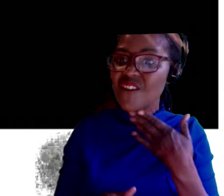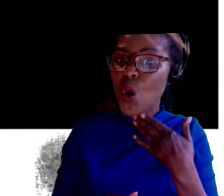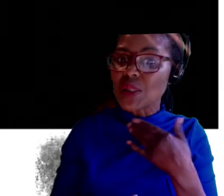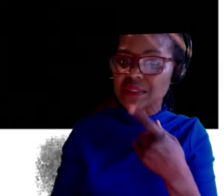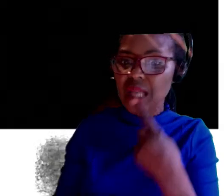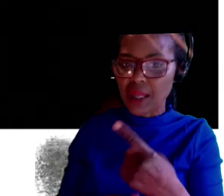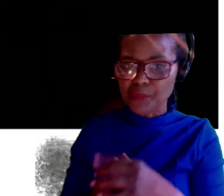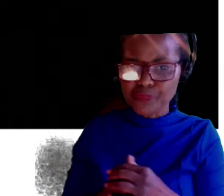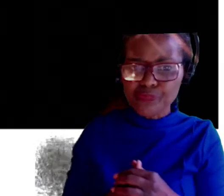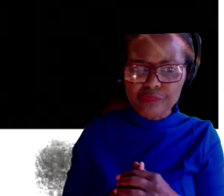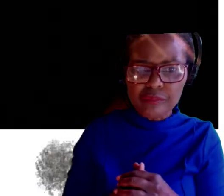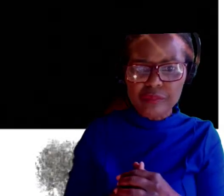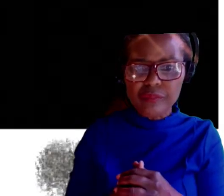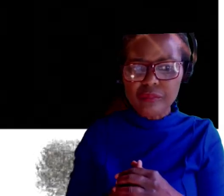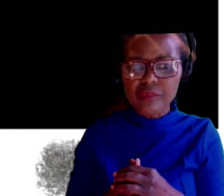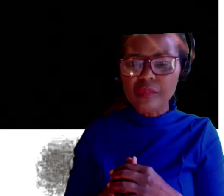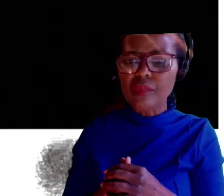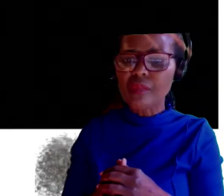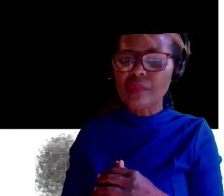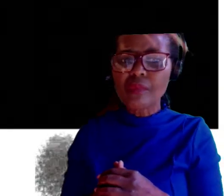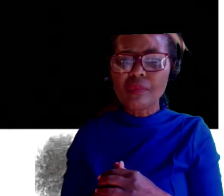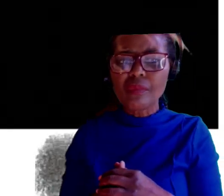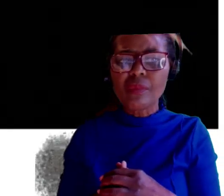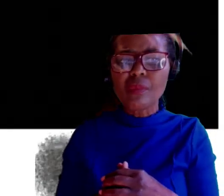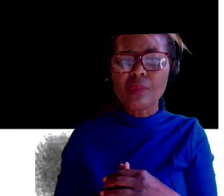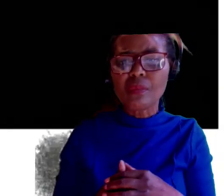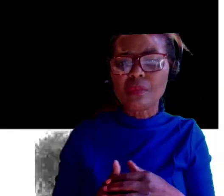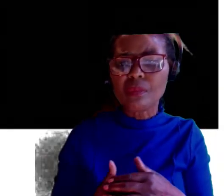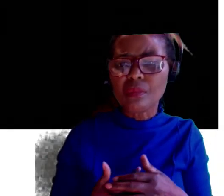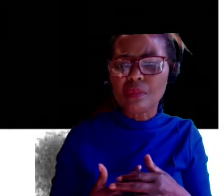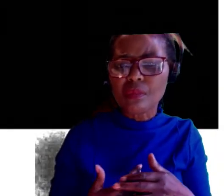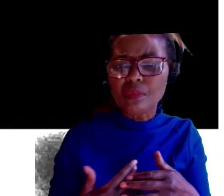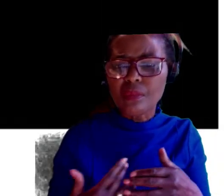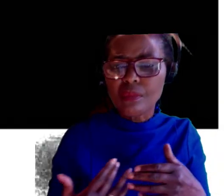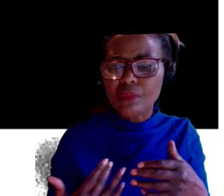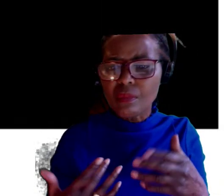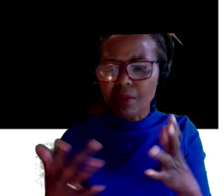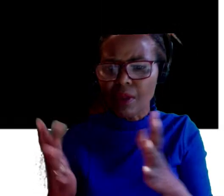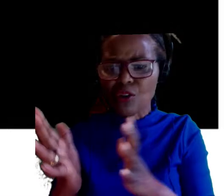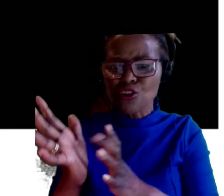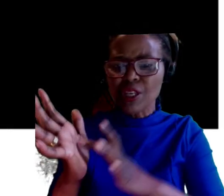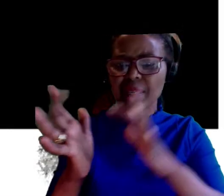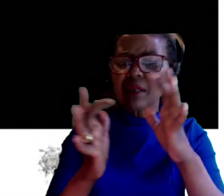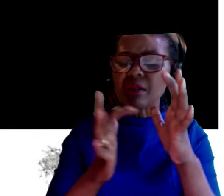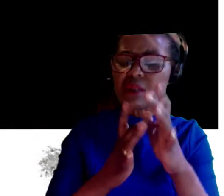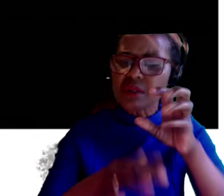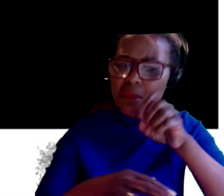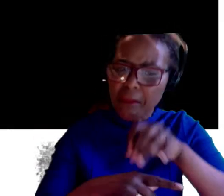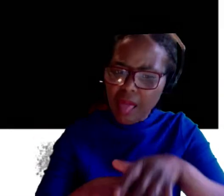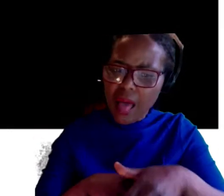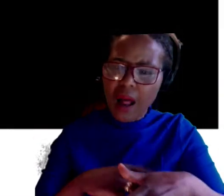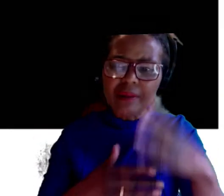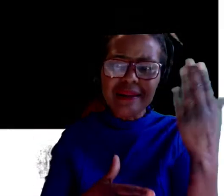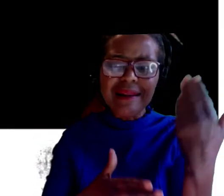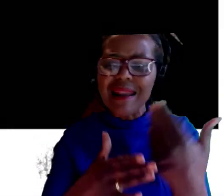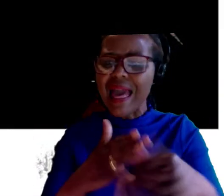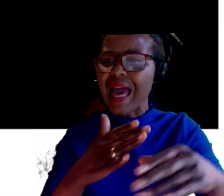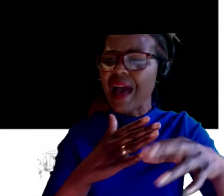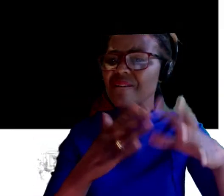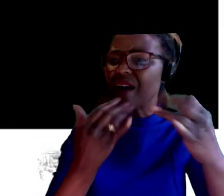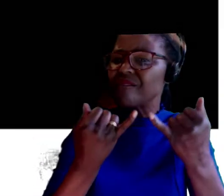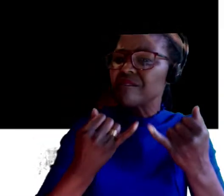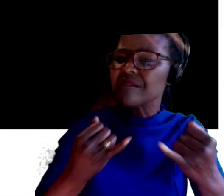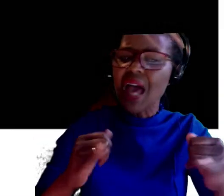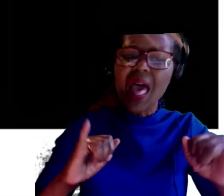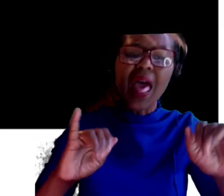Jesus' blood never found me yet, never